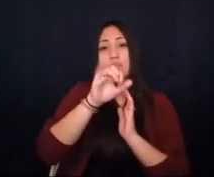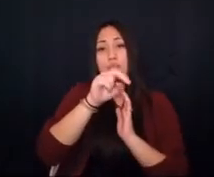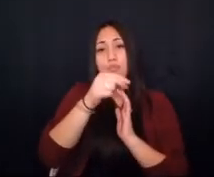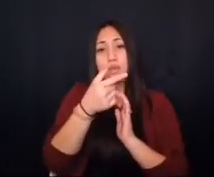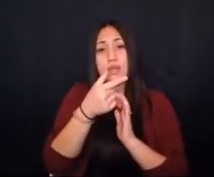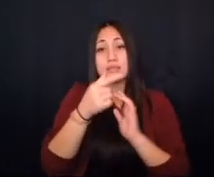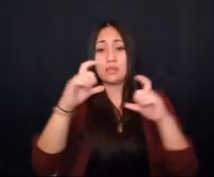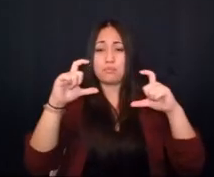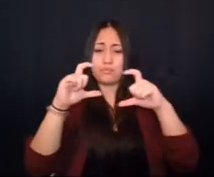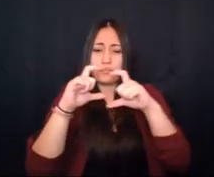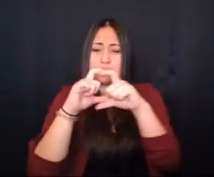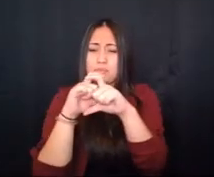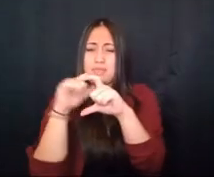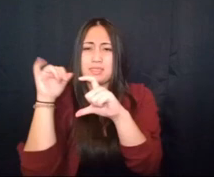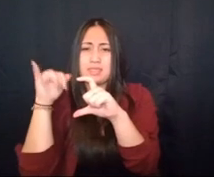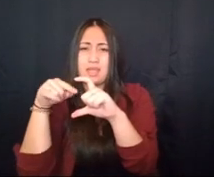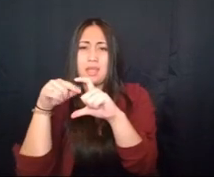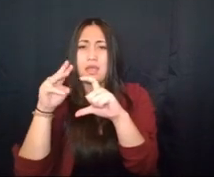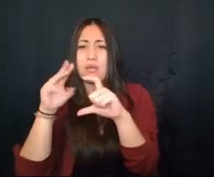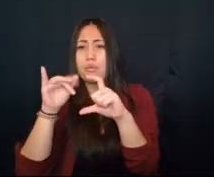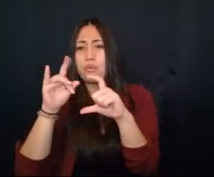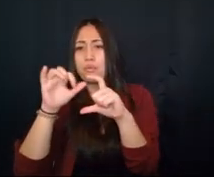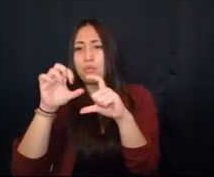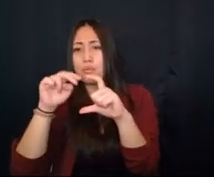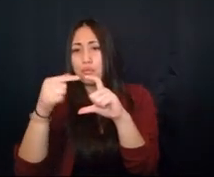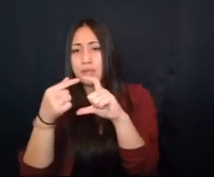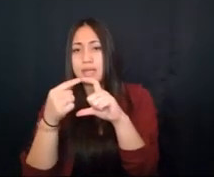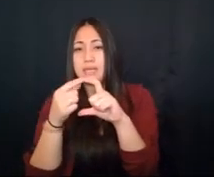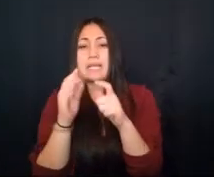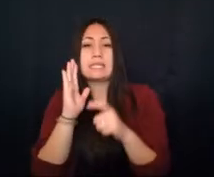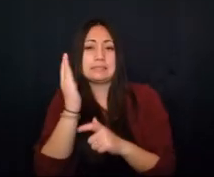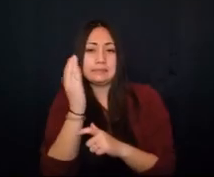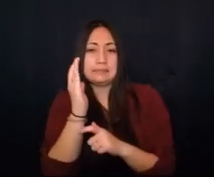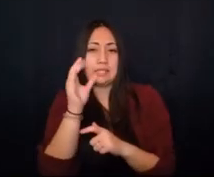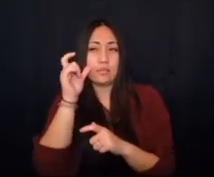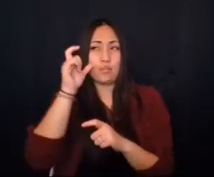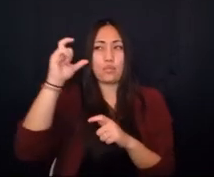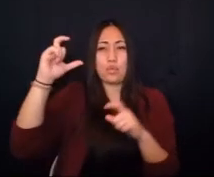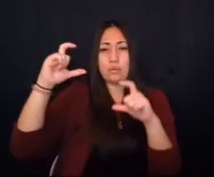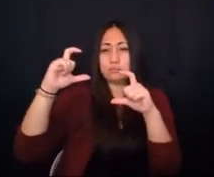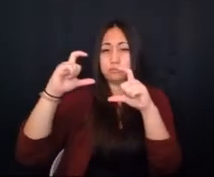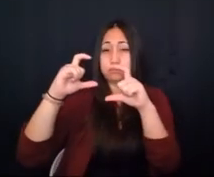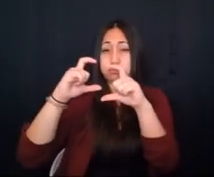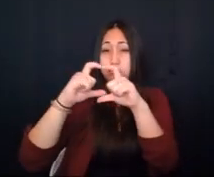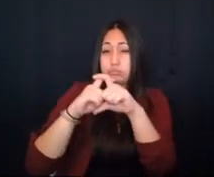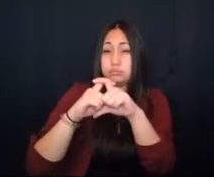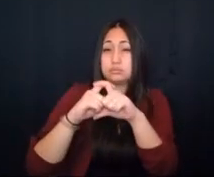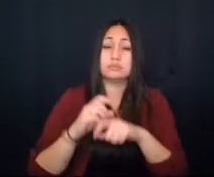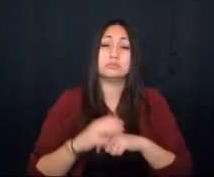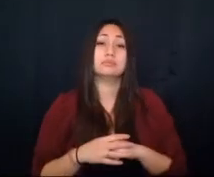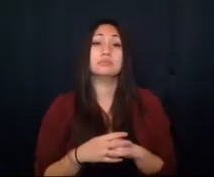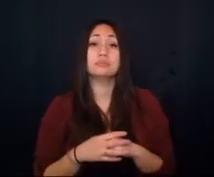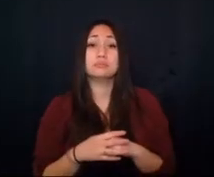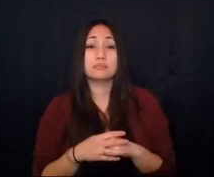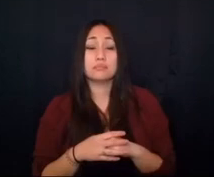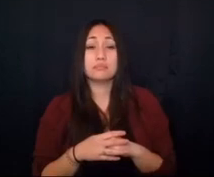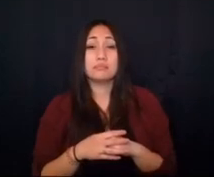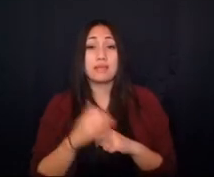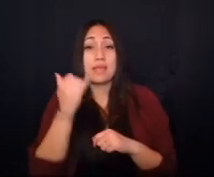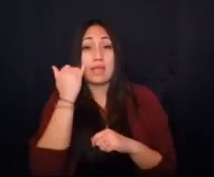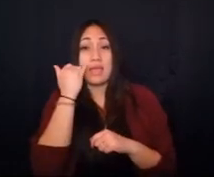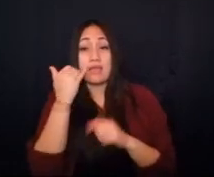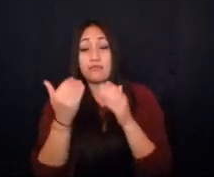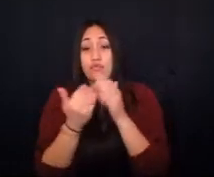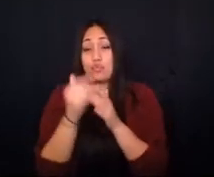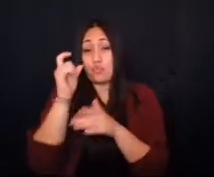sun, getting closer to a new moon, the moon appears to shrink. From a new moon to a full moon, it appears to grow. These shapes